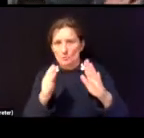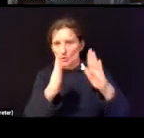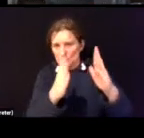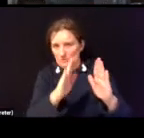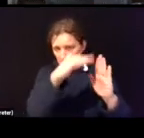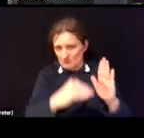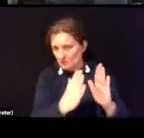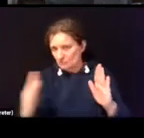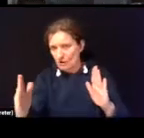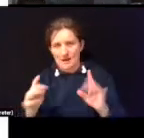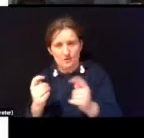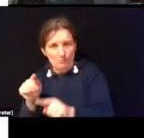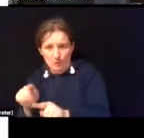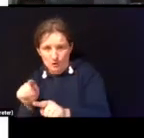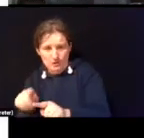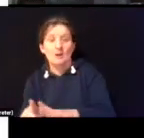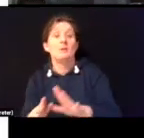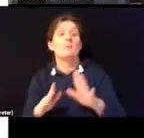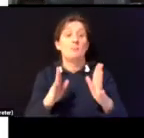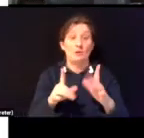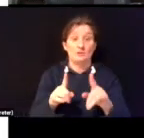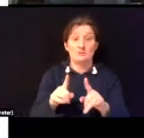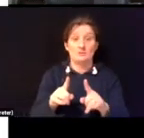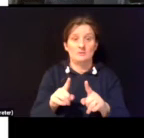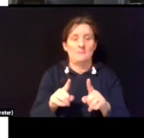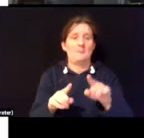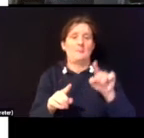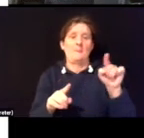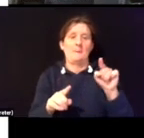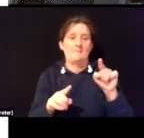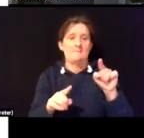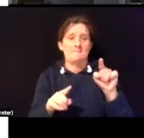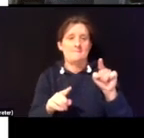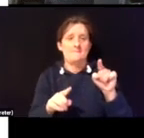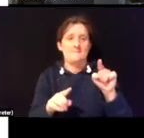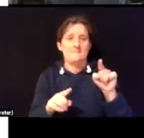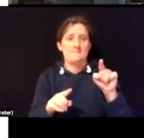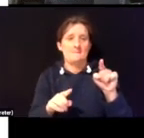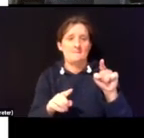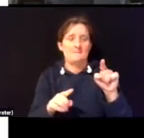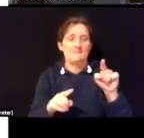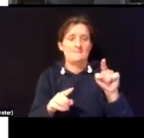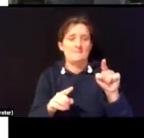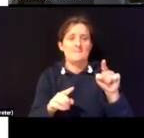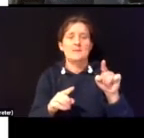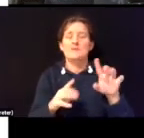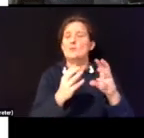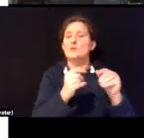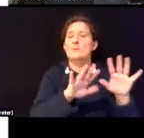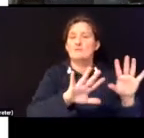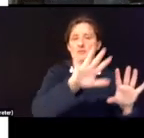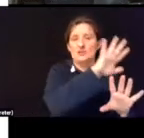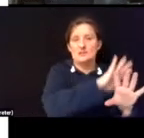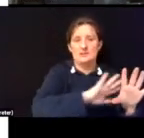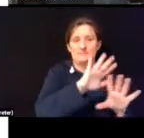sort of label regions on this diagram. So here we are. Now, I'm just going to take us through some of these regions. So the